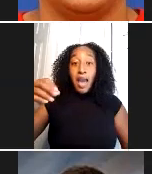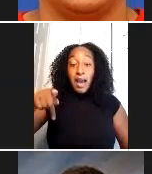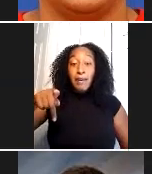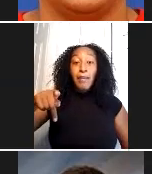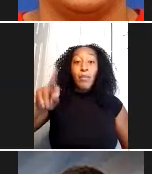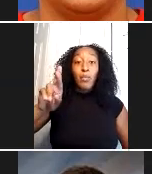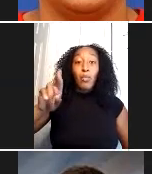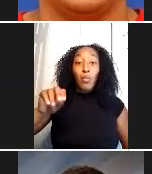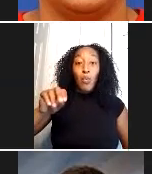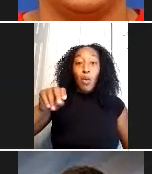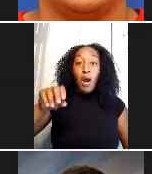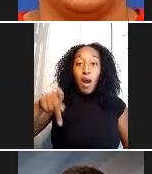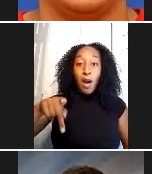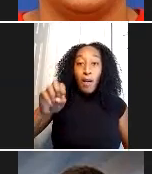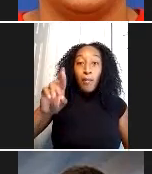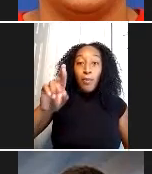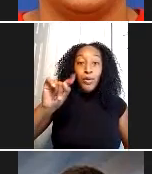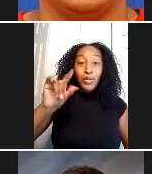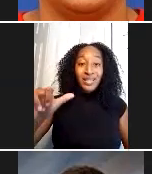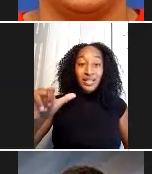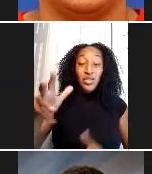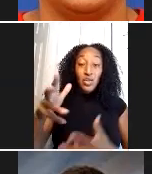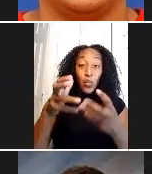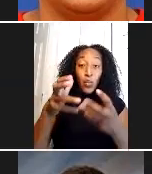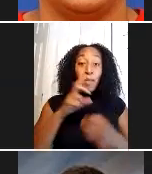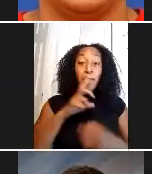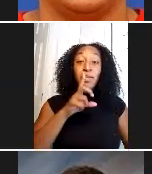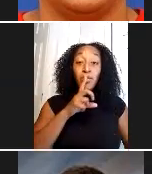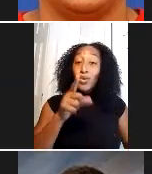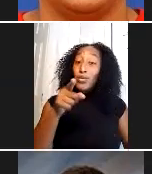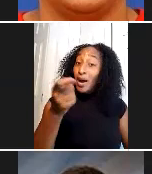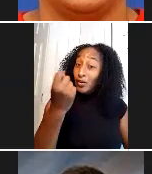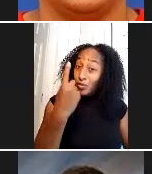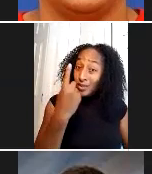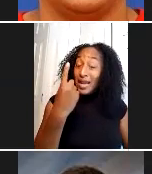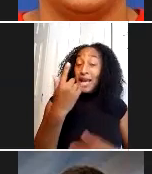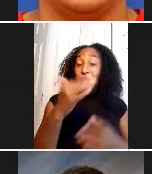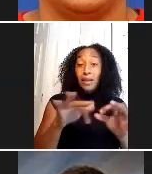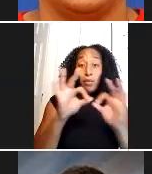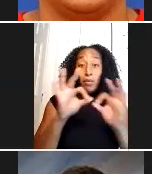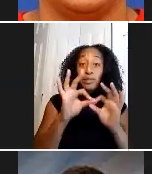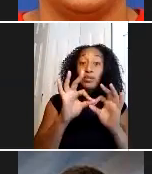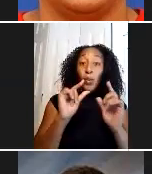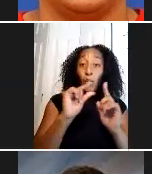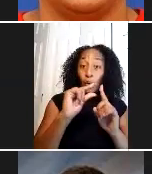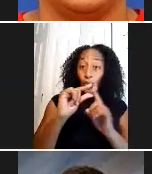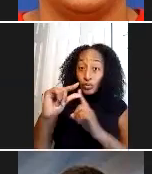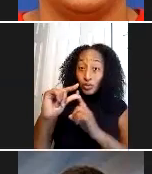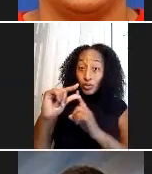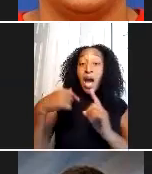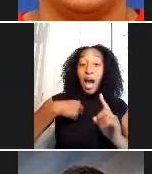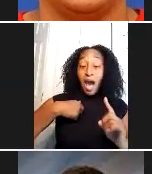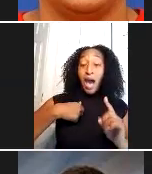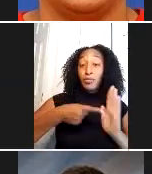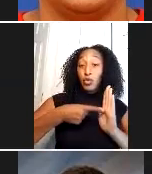relevant terms. I'm providing my notes, but that doesn't bar you from taking your own notes. I